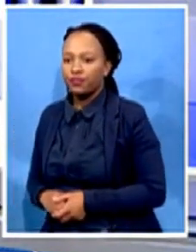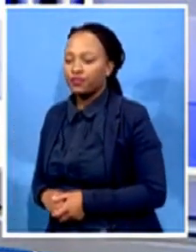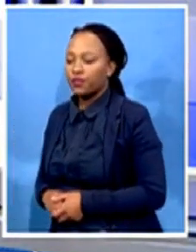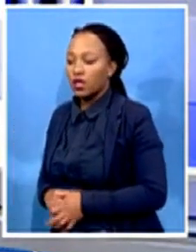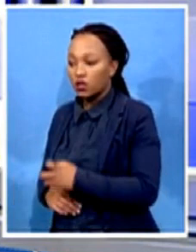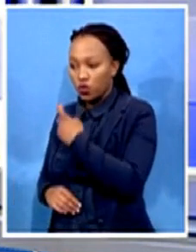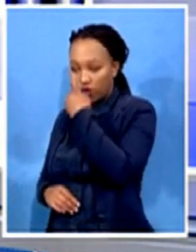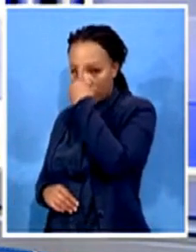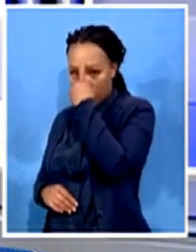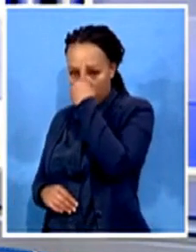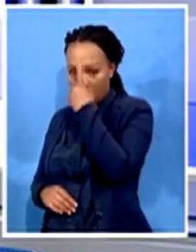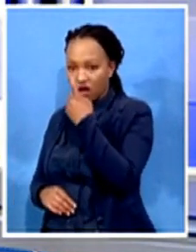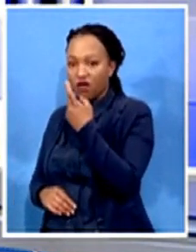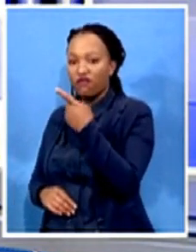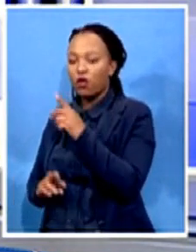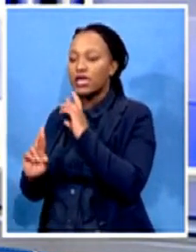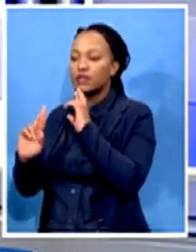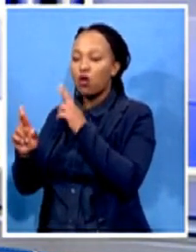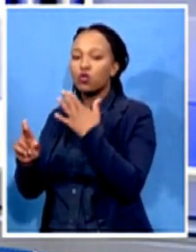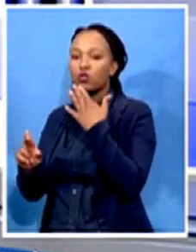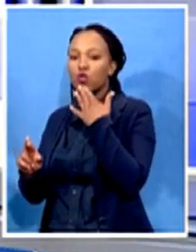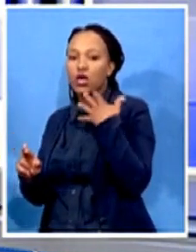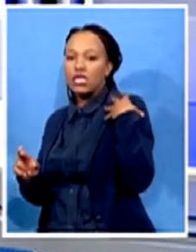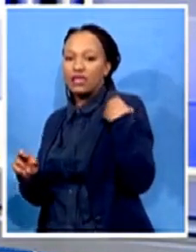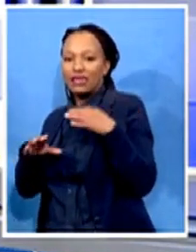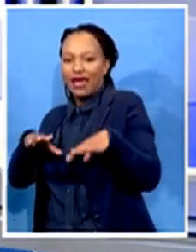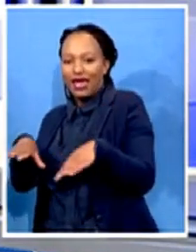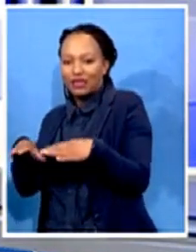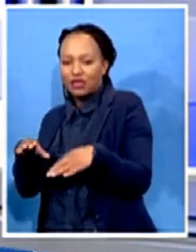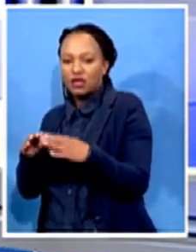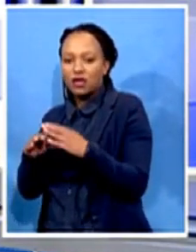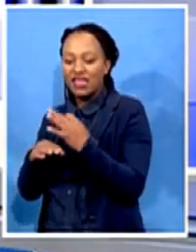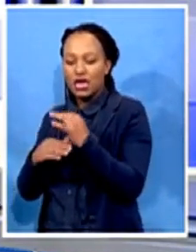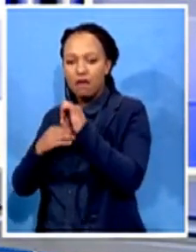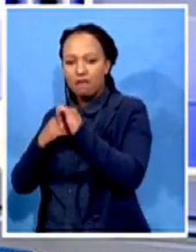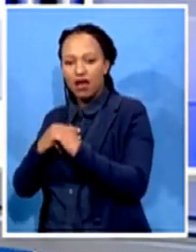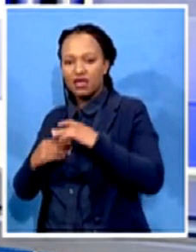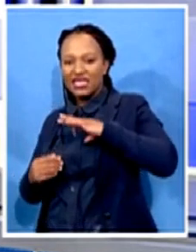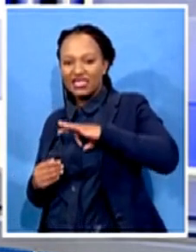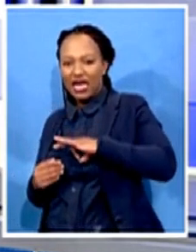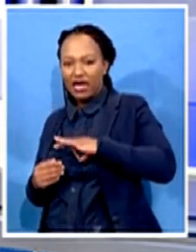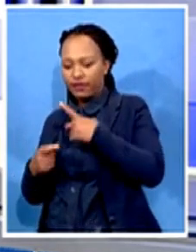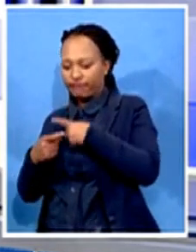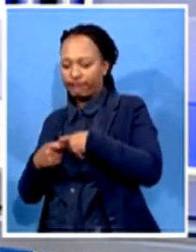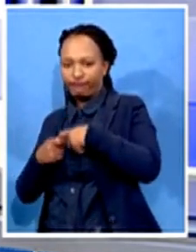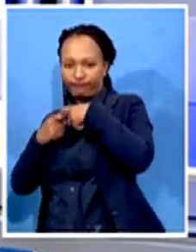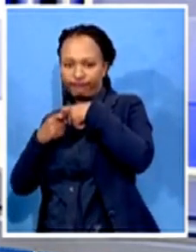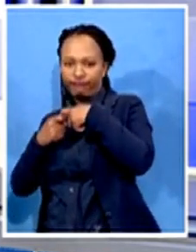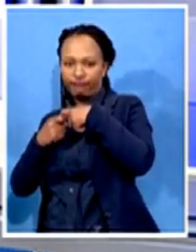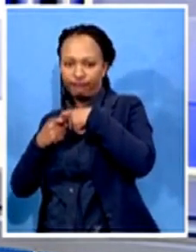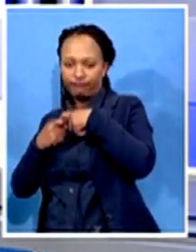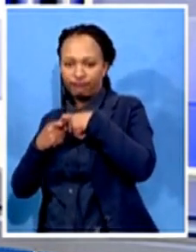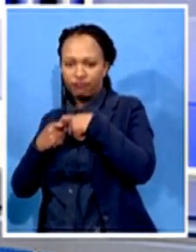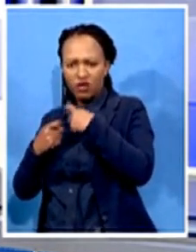the minister's action, 3 months, docking of salary for 3 months is appropriate or